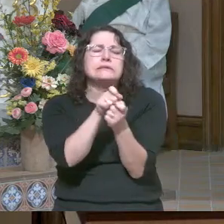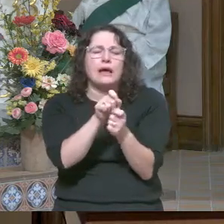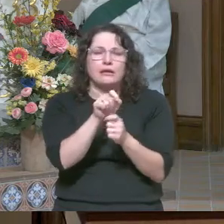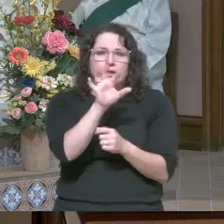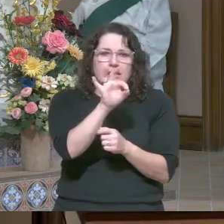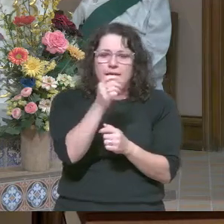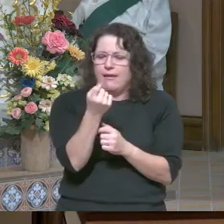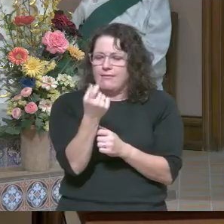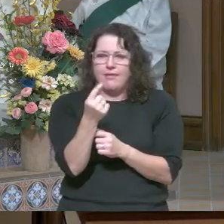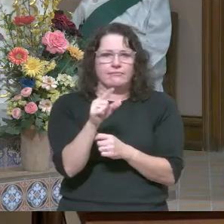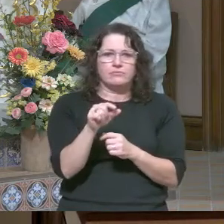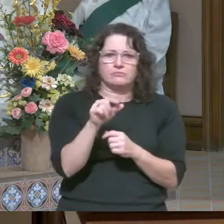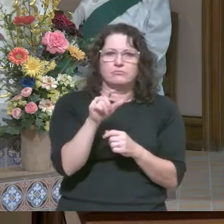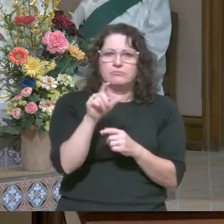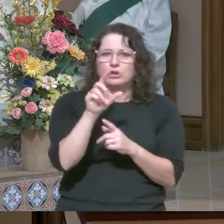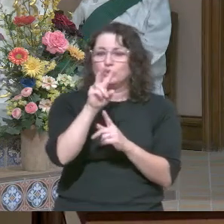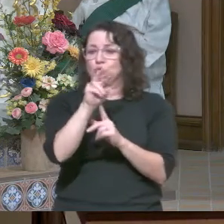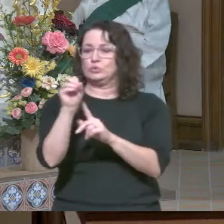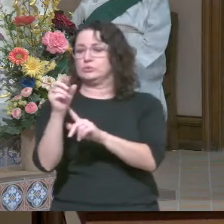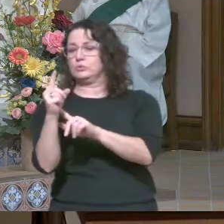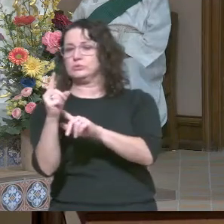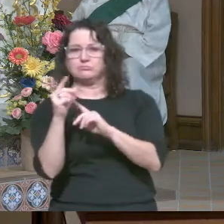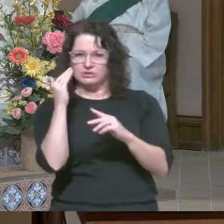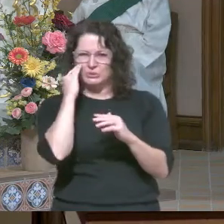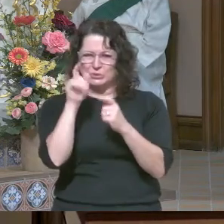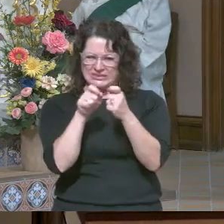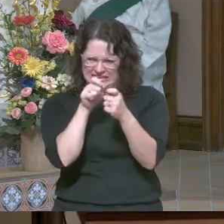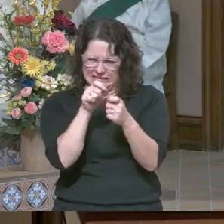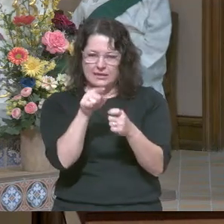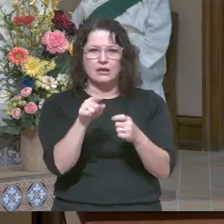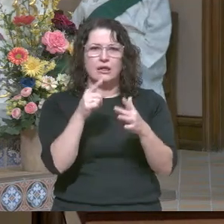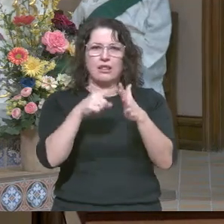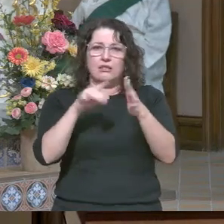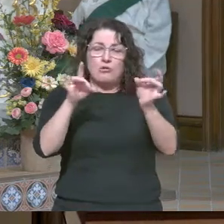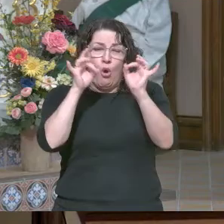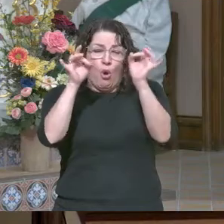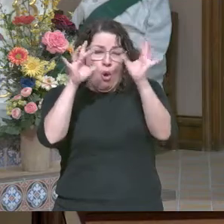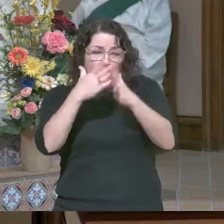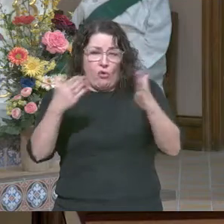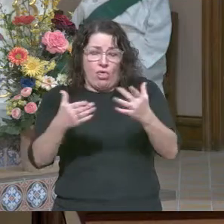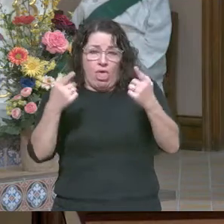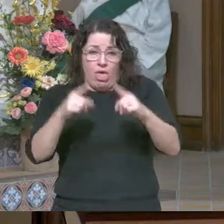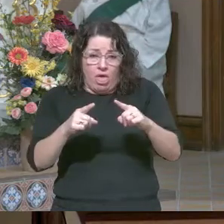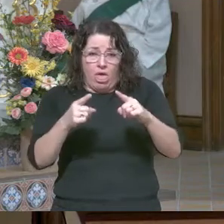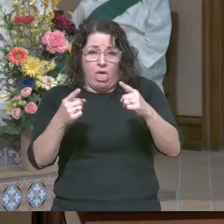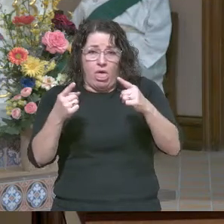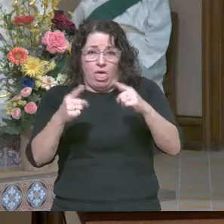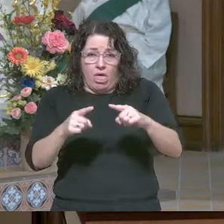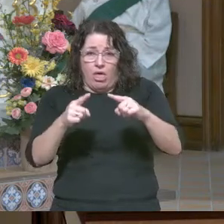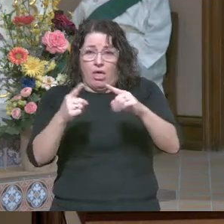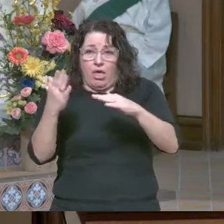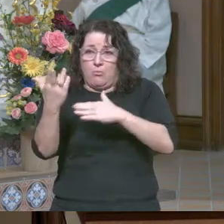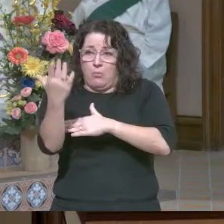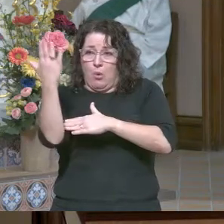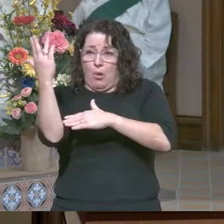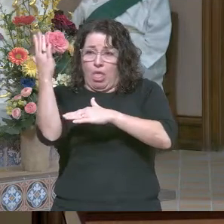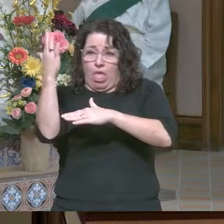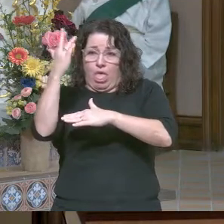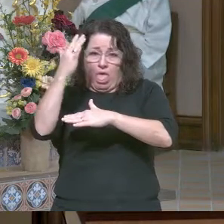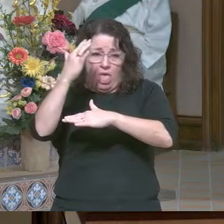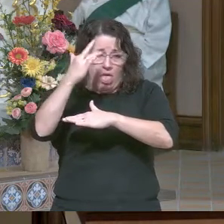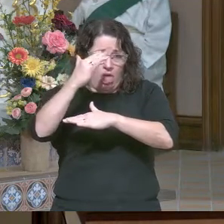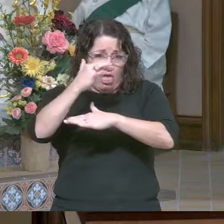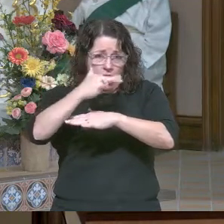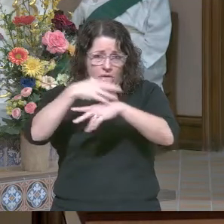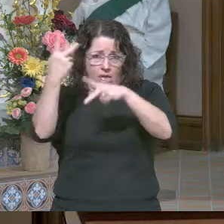when this horrific event kept unfolding and getting worse